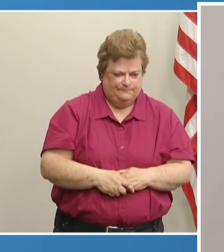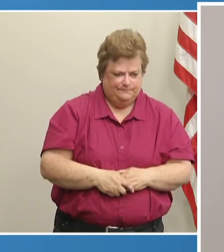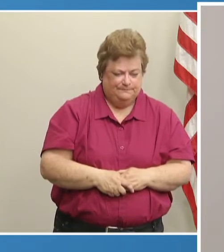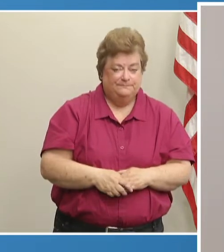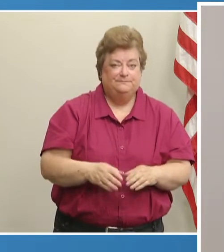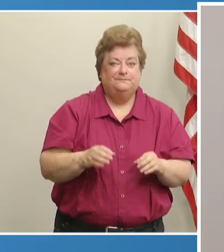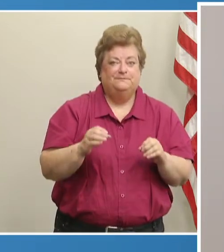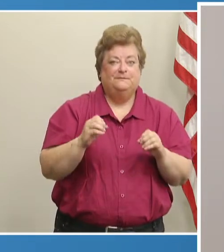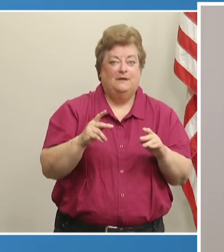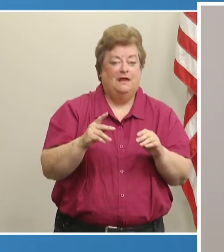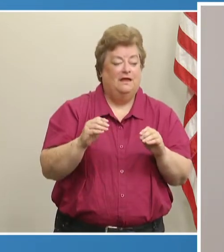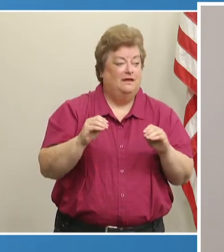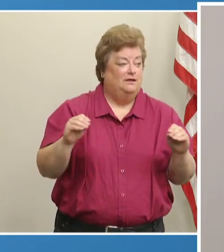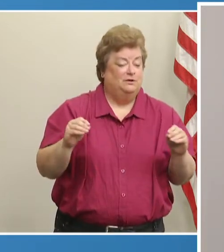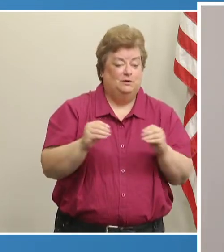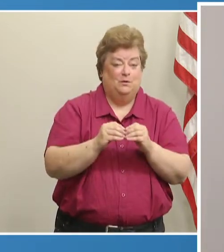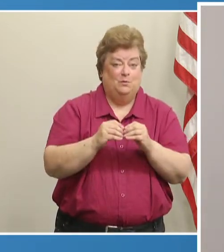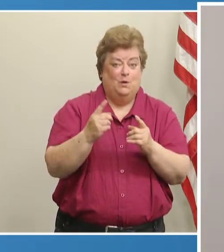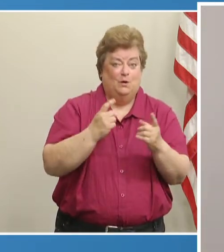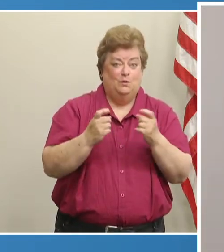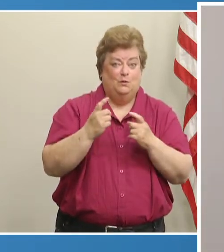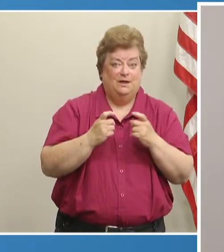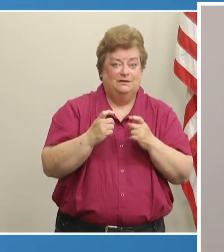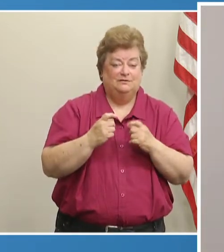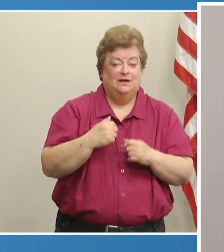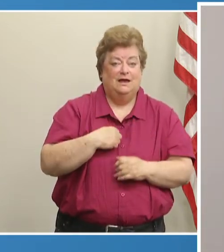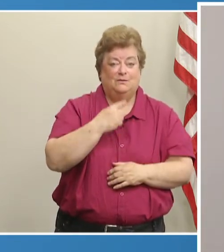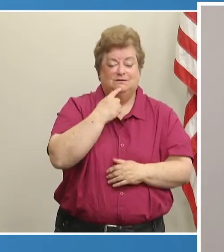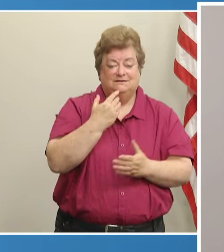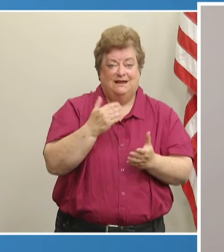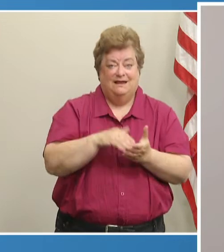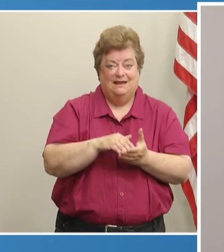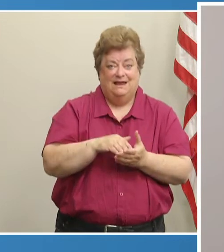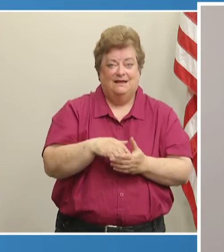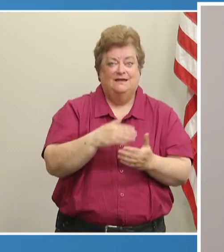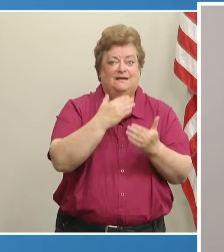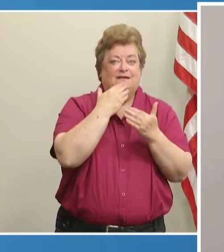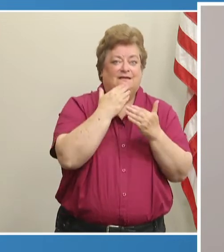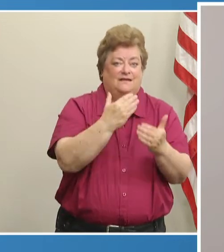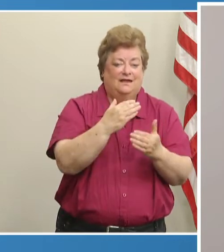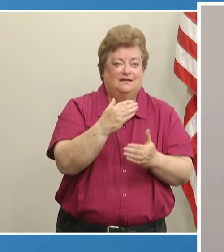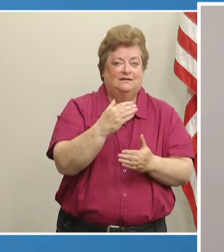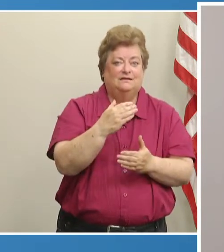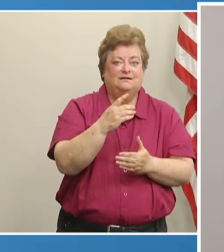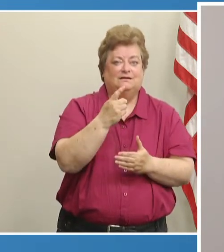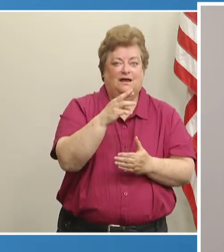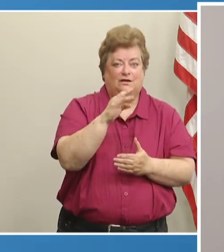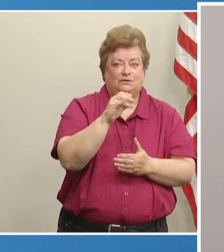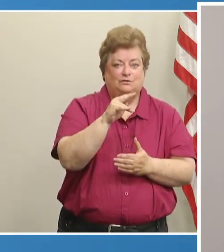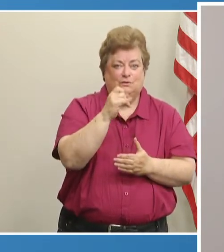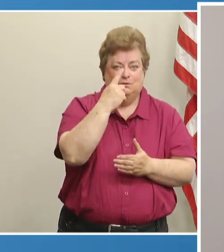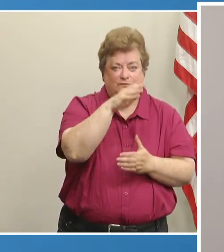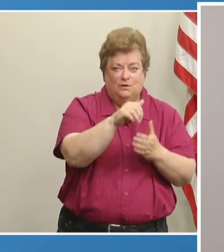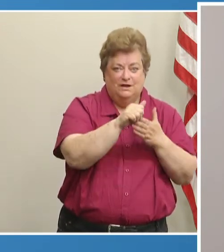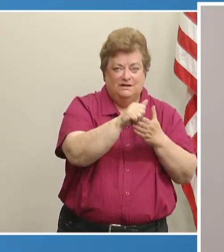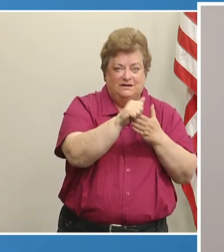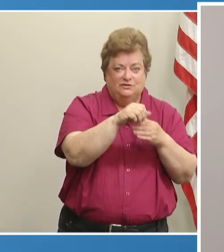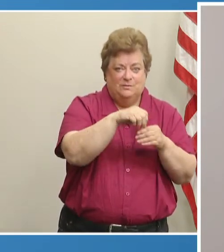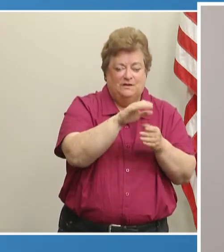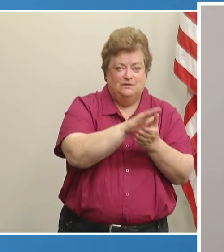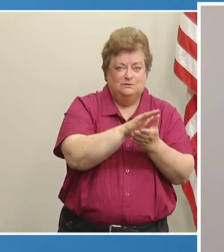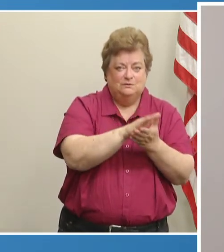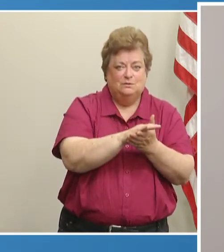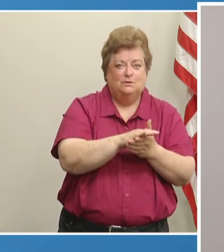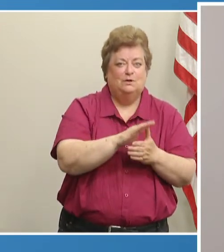All right. If there are no further questions, I'll just say once again to thank Dr. Joel for his leadership with the schools. Thanks to all of